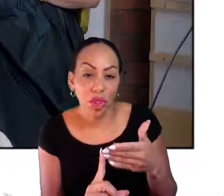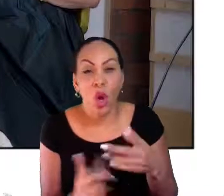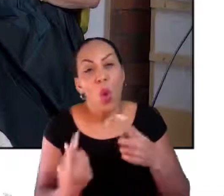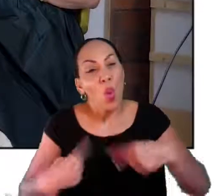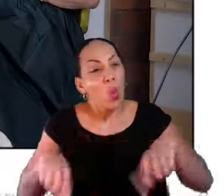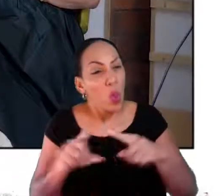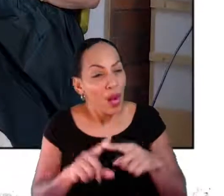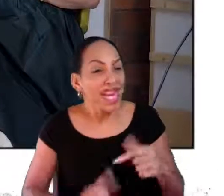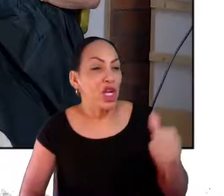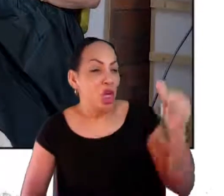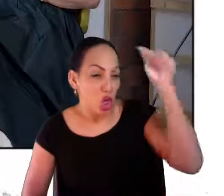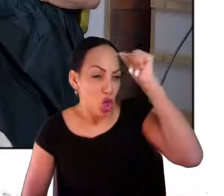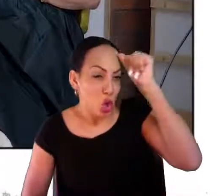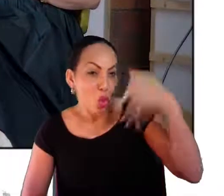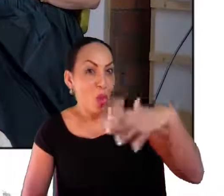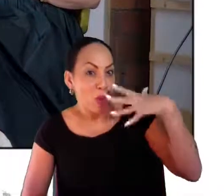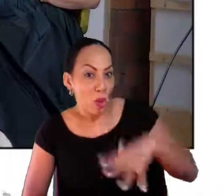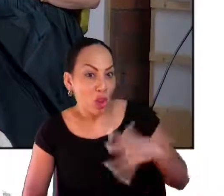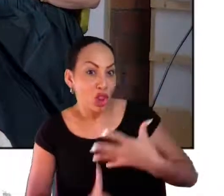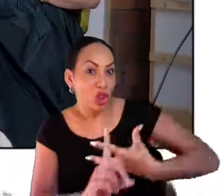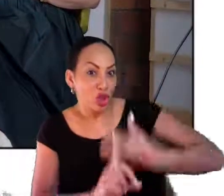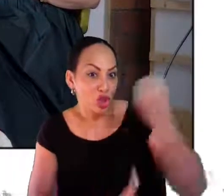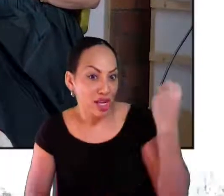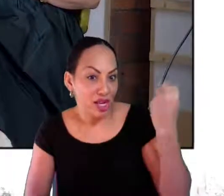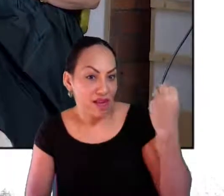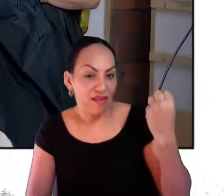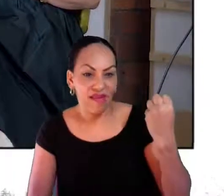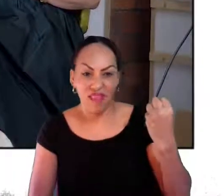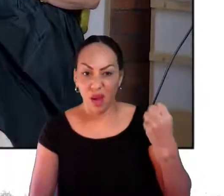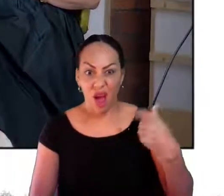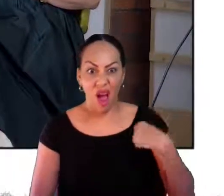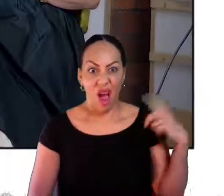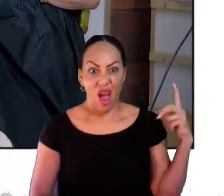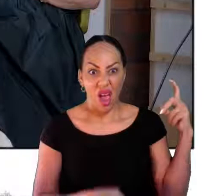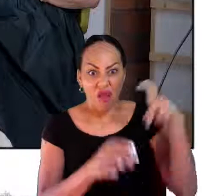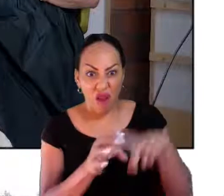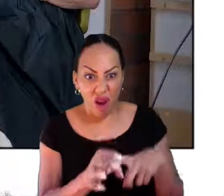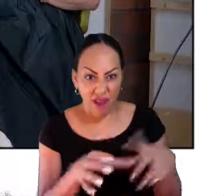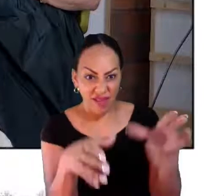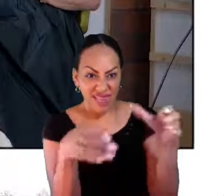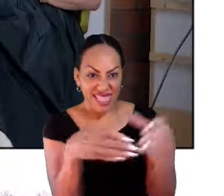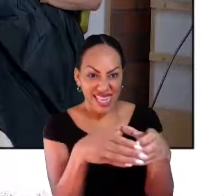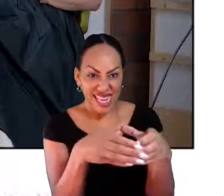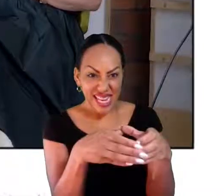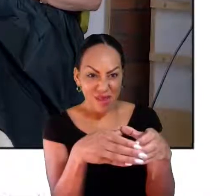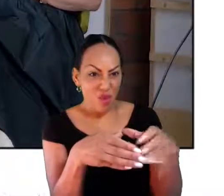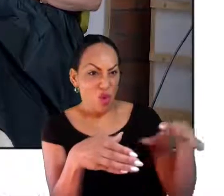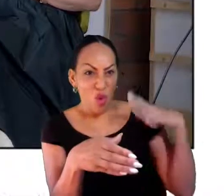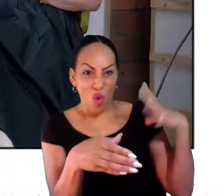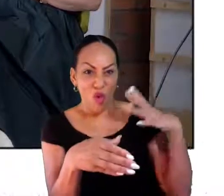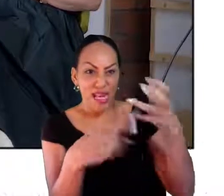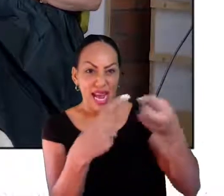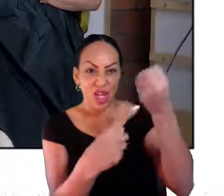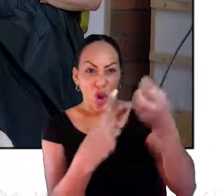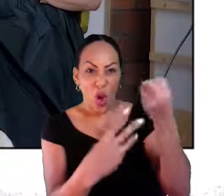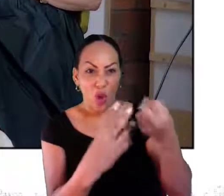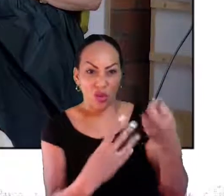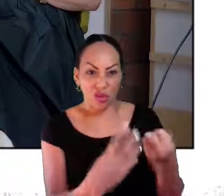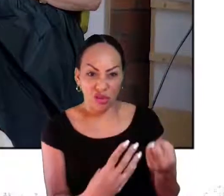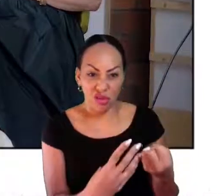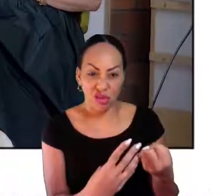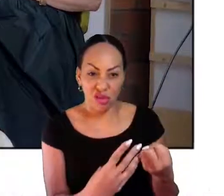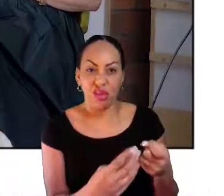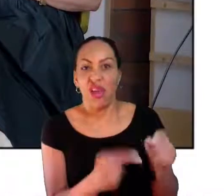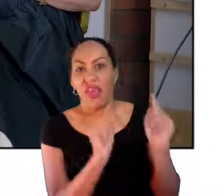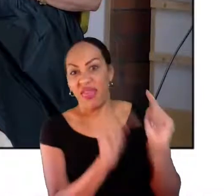into a program that was already running and already had a bunch of things that it wanted to see as successes. So it was the other way around of, here's what we're trying to do,